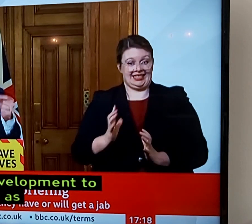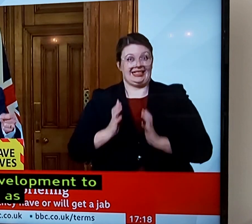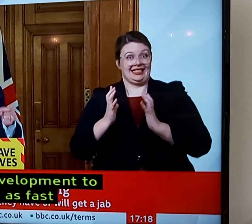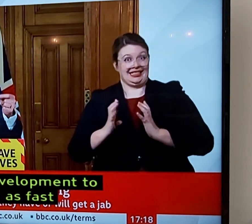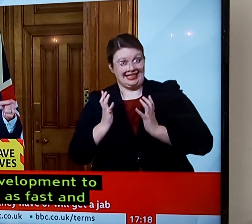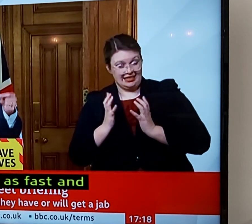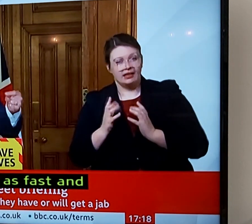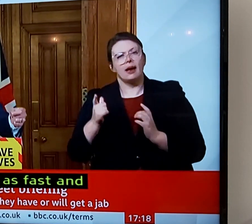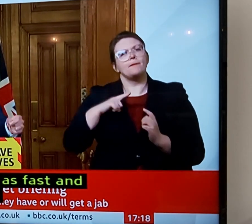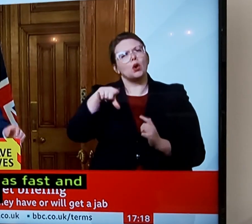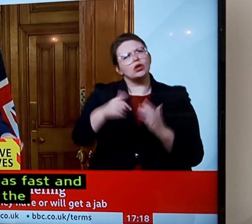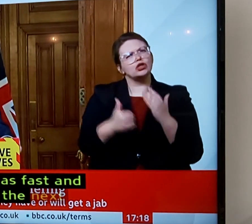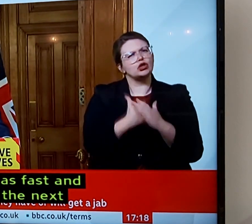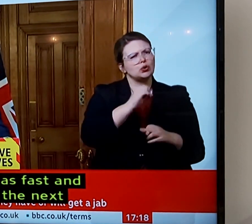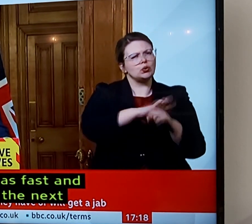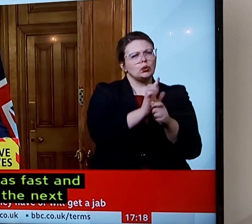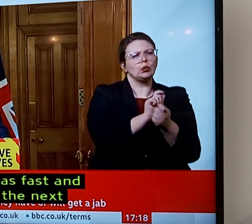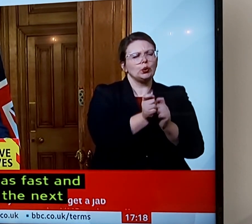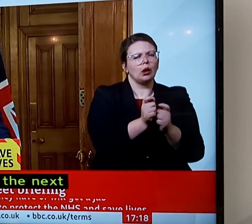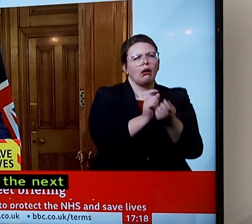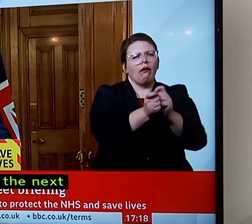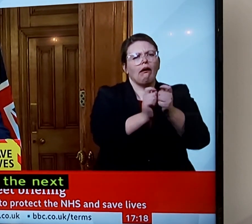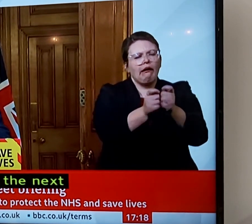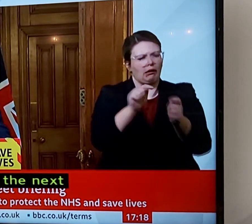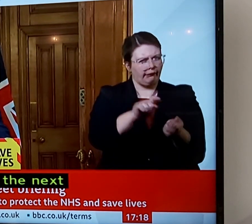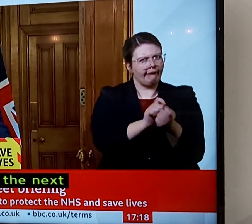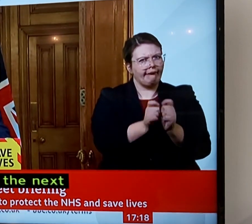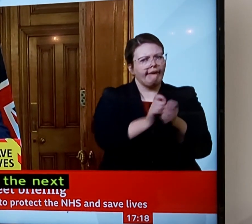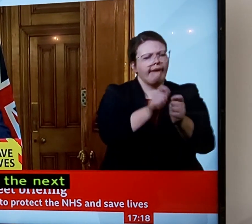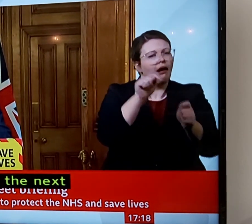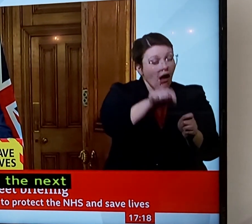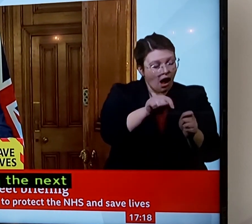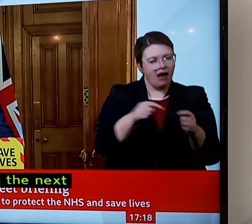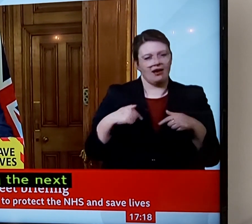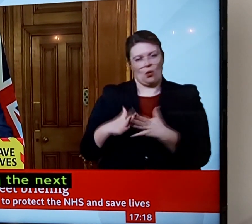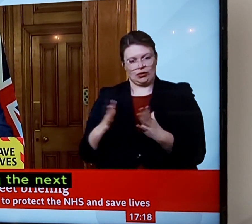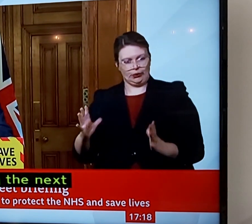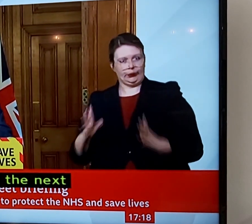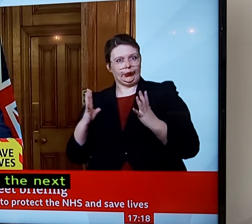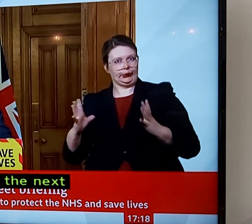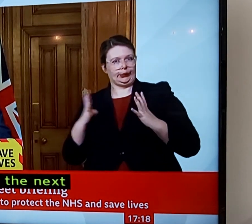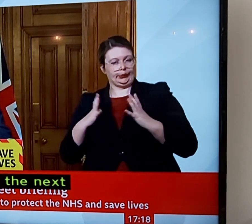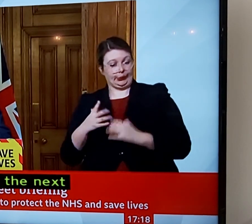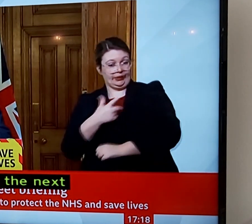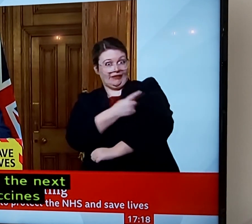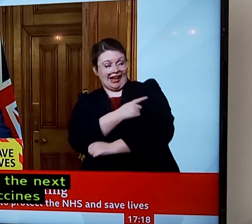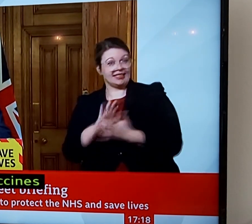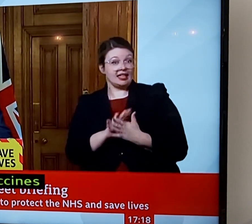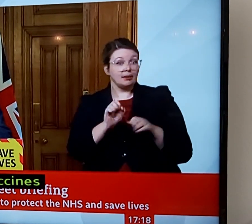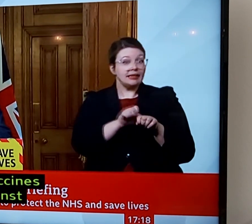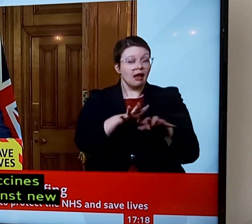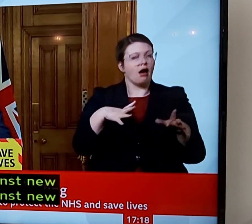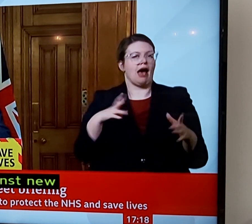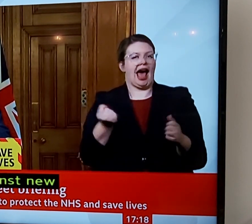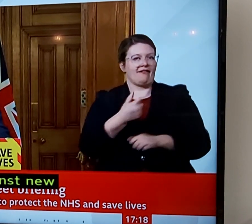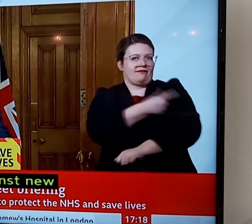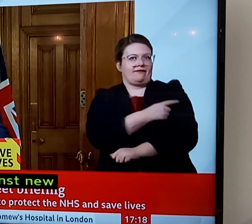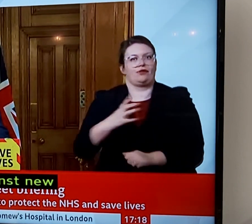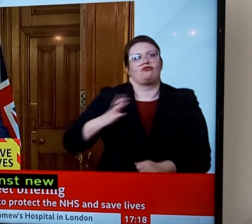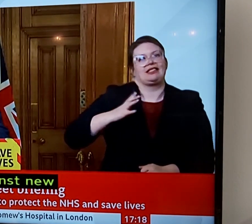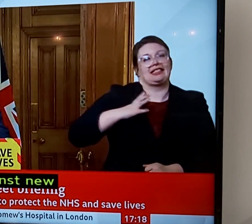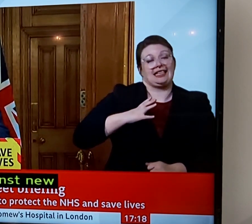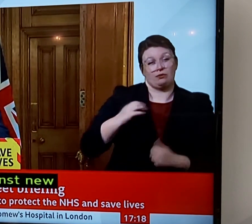vaccines against new variants, as we were with the existing ones. And there's a huge amount of work